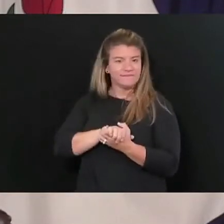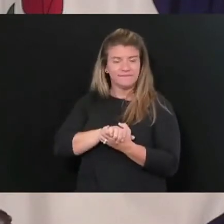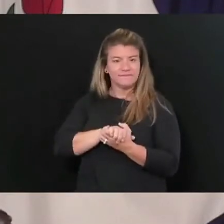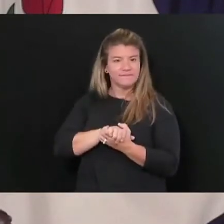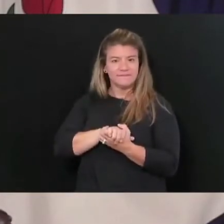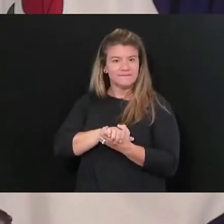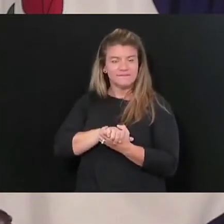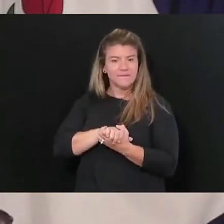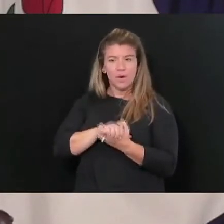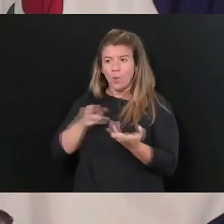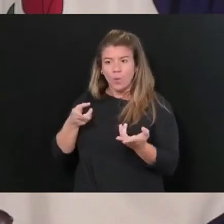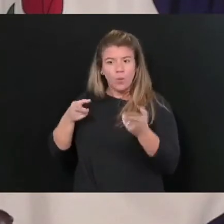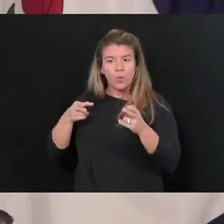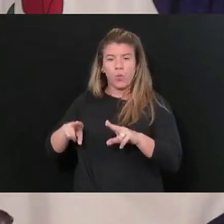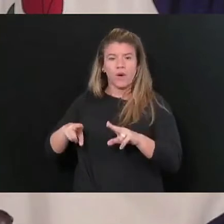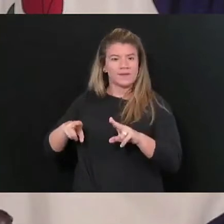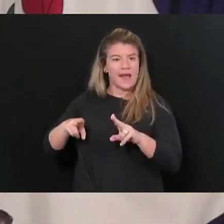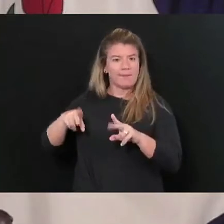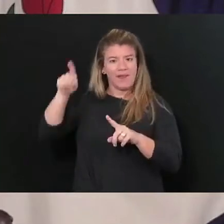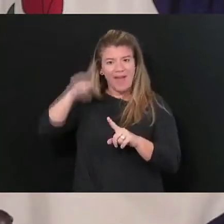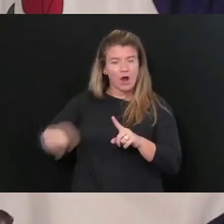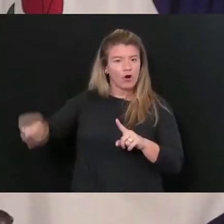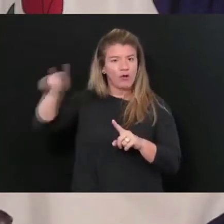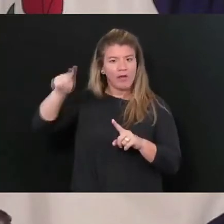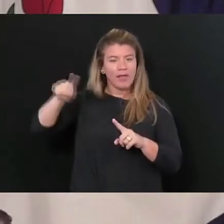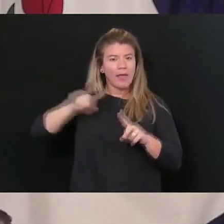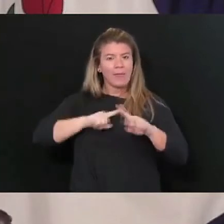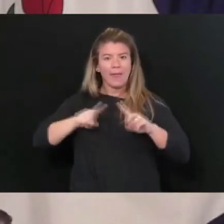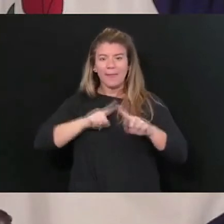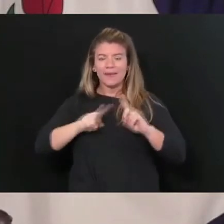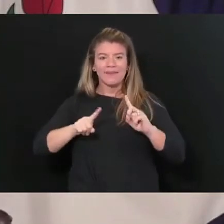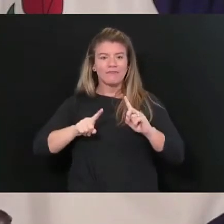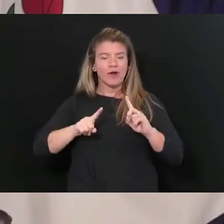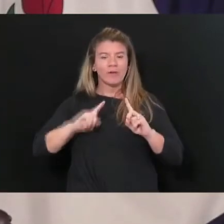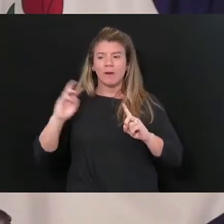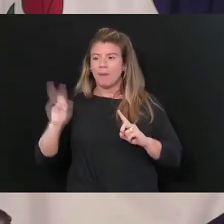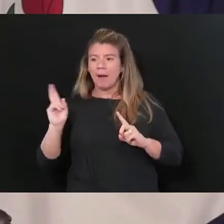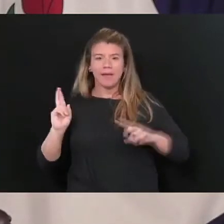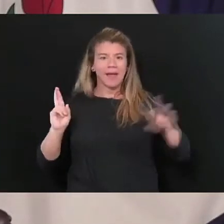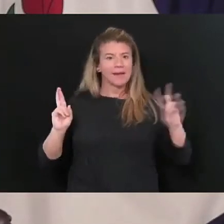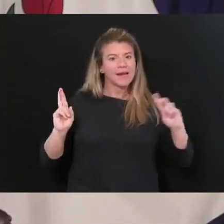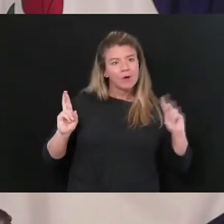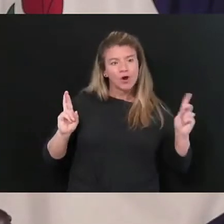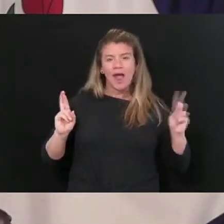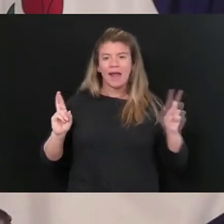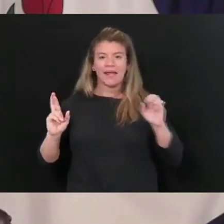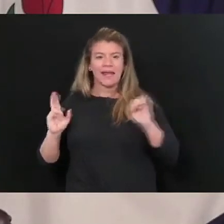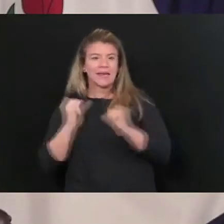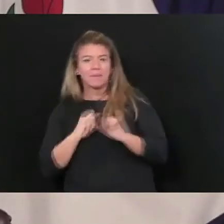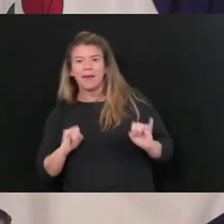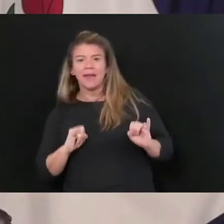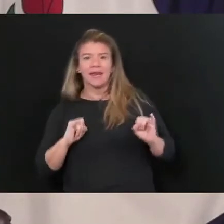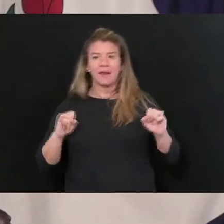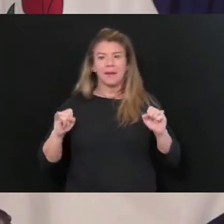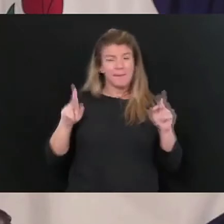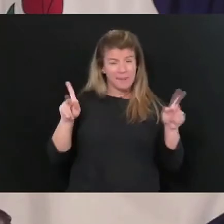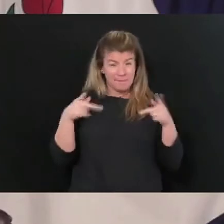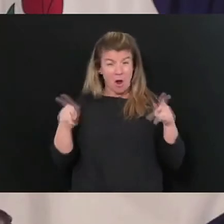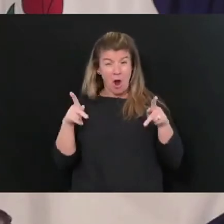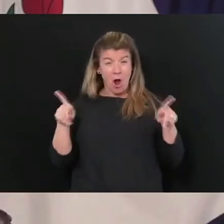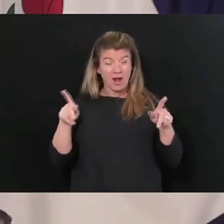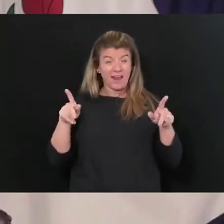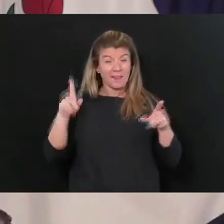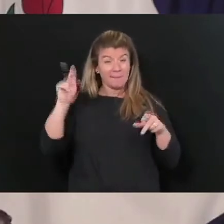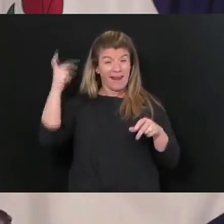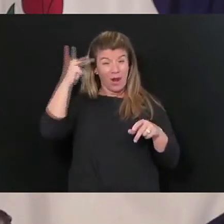inept that parties and people are in being able to work with one another. It's just a